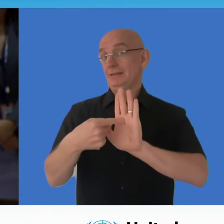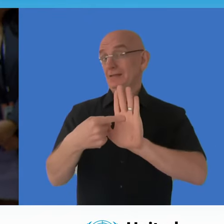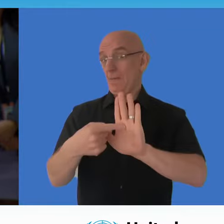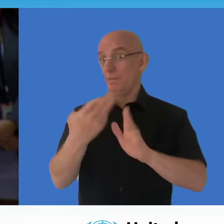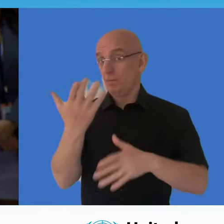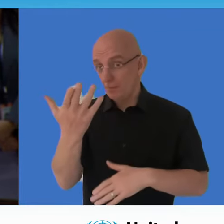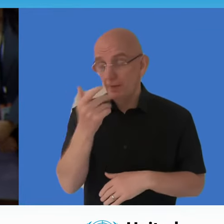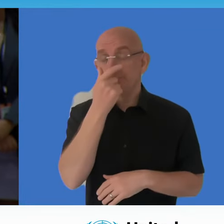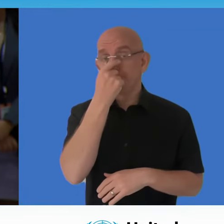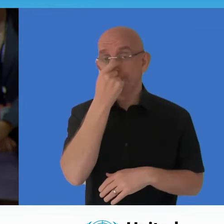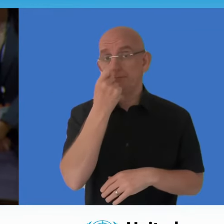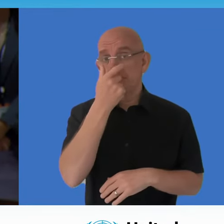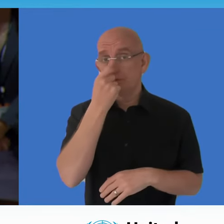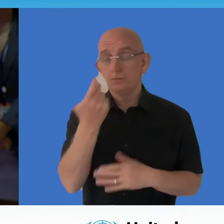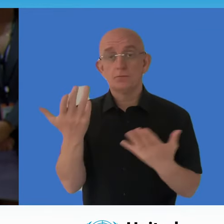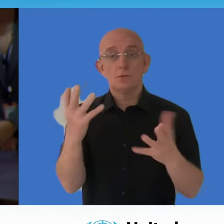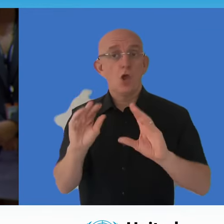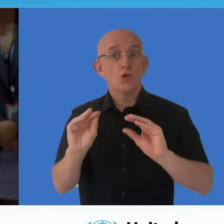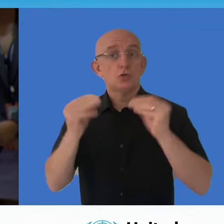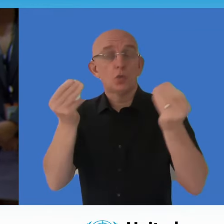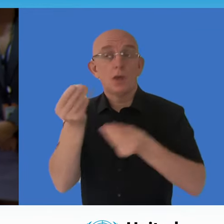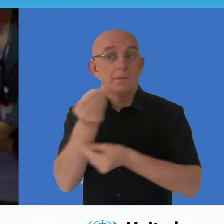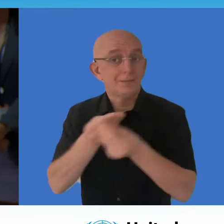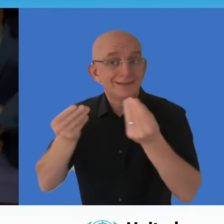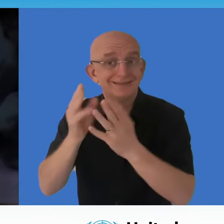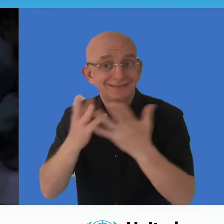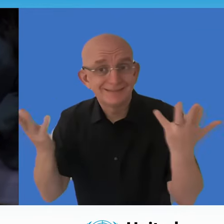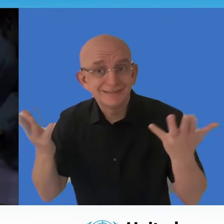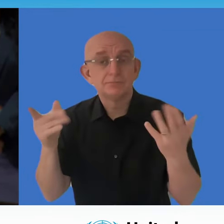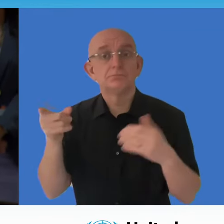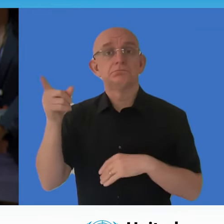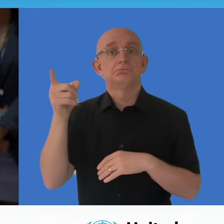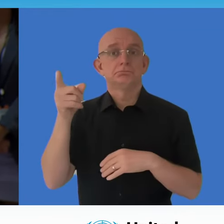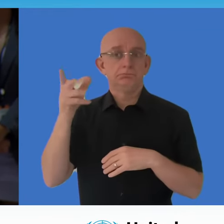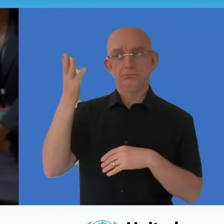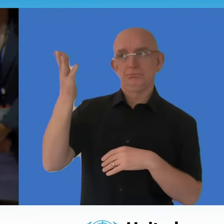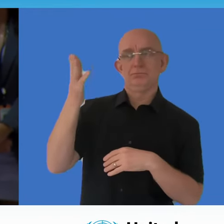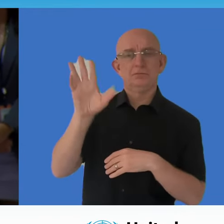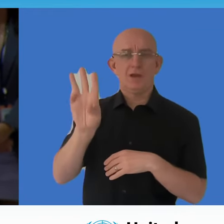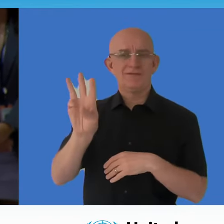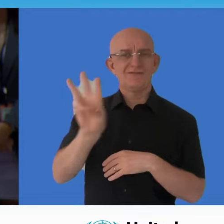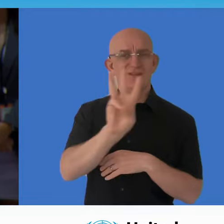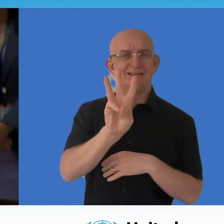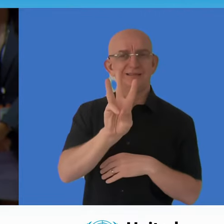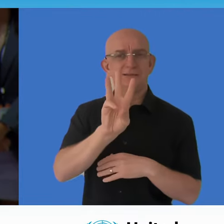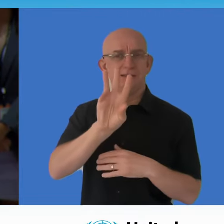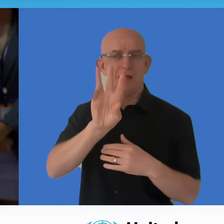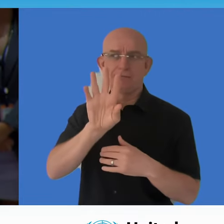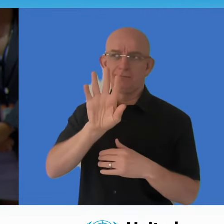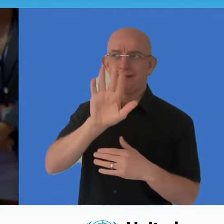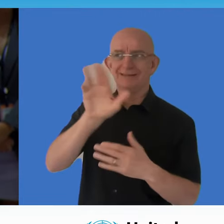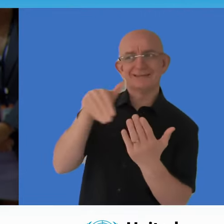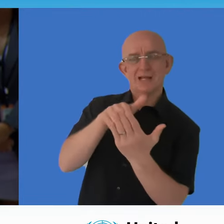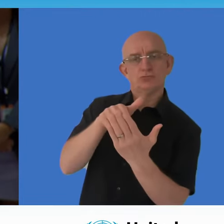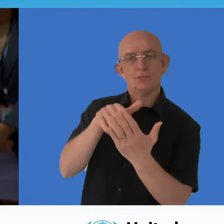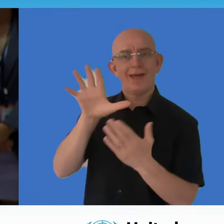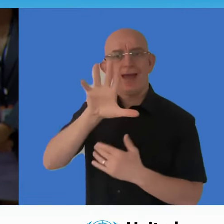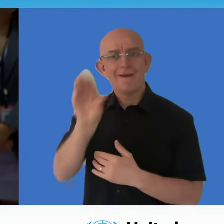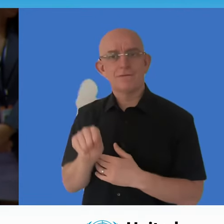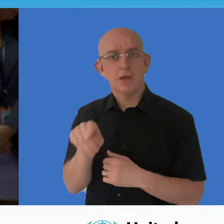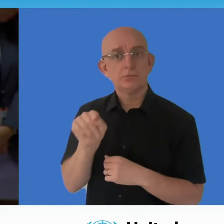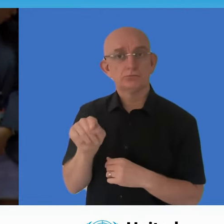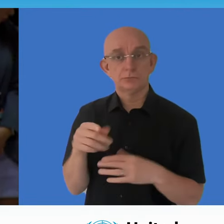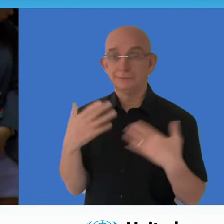young business leaders in West and Central Africa are boosting food security by